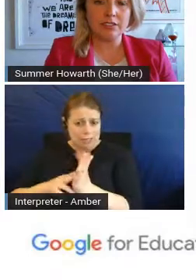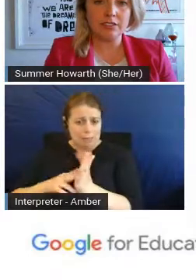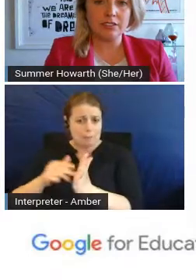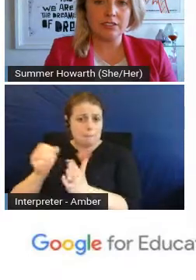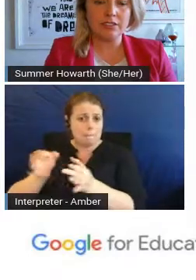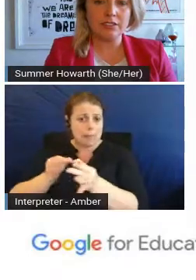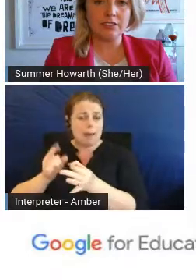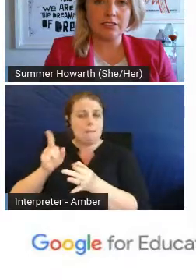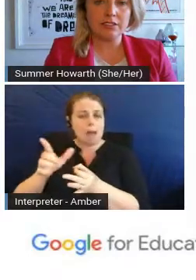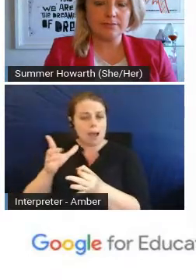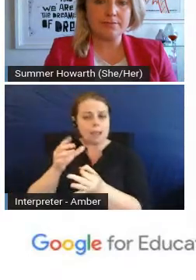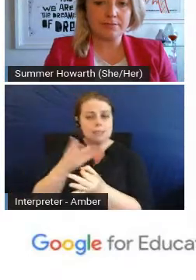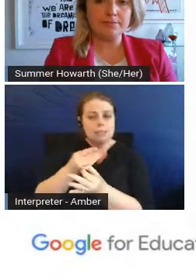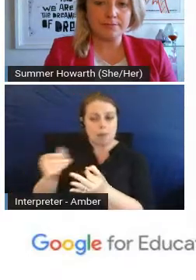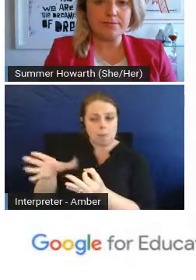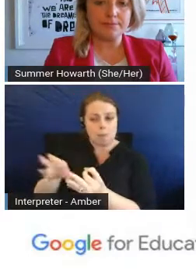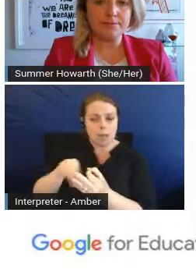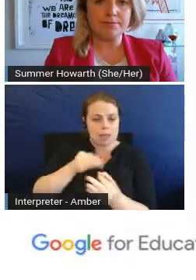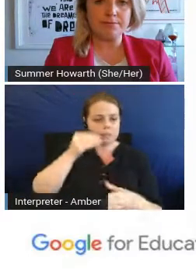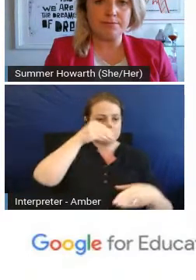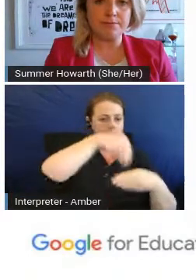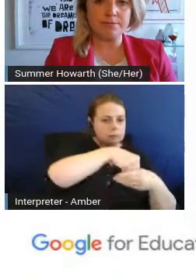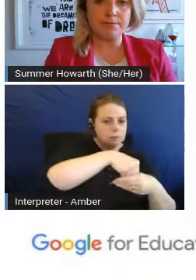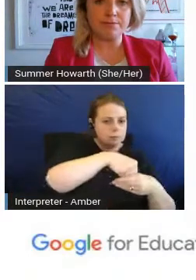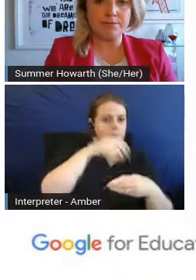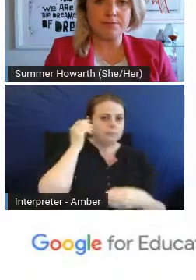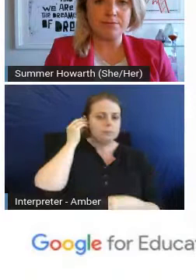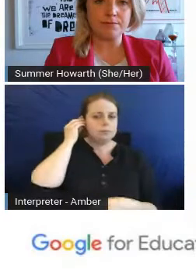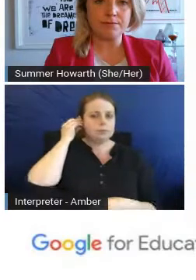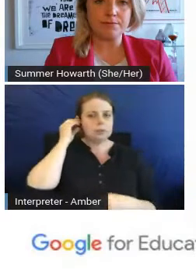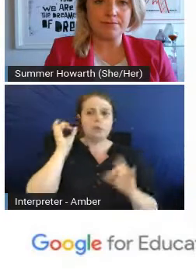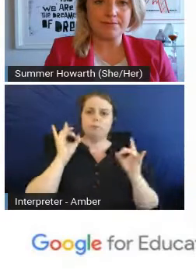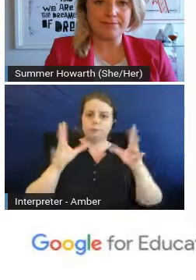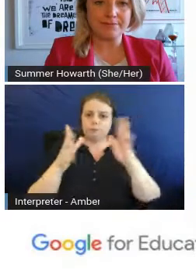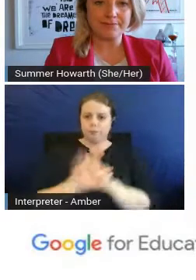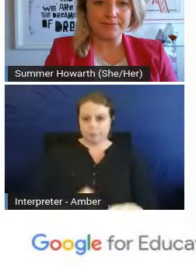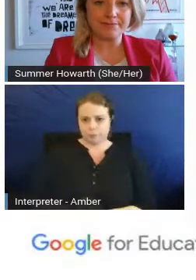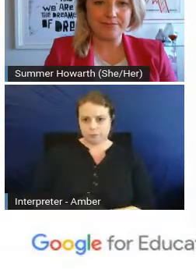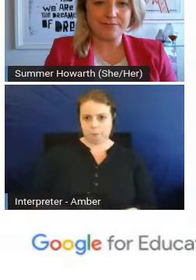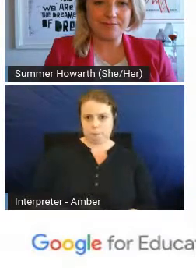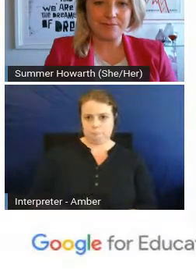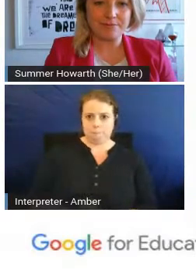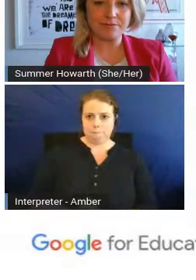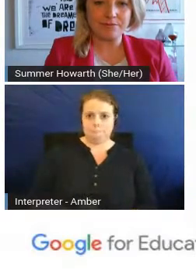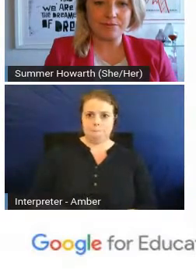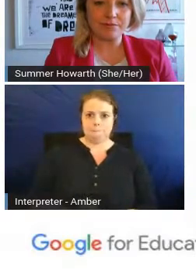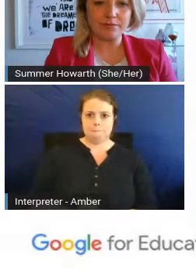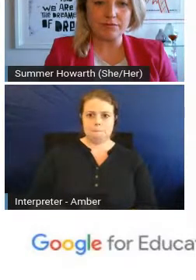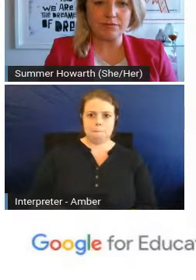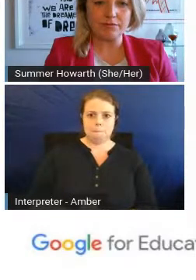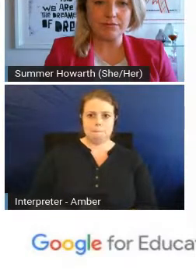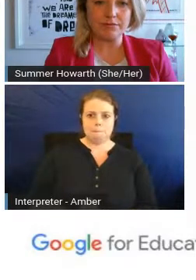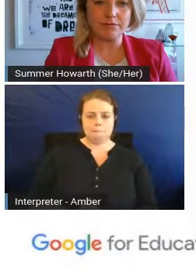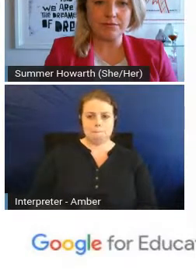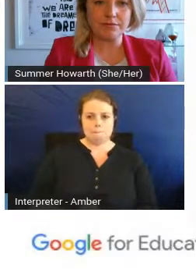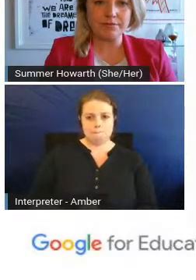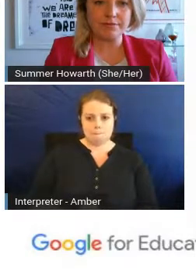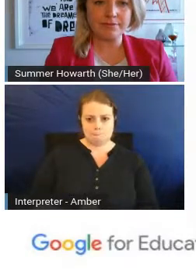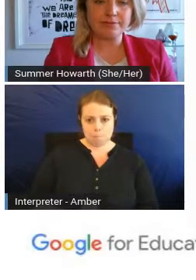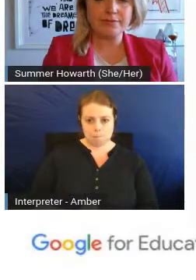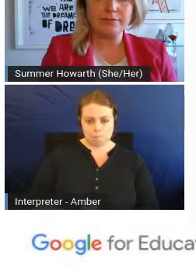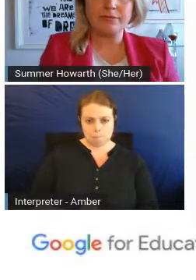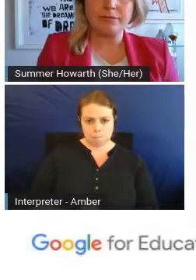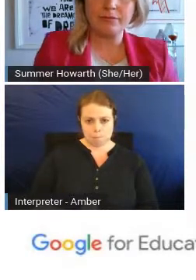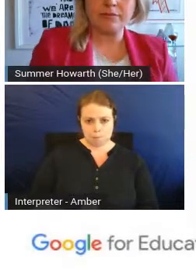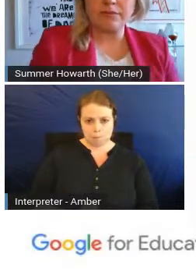in every hybrid experience. So let's get to that. And the reason I want to bring this to your attention is what